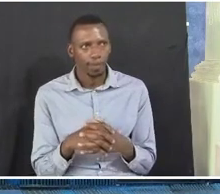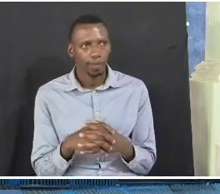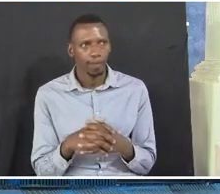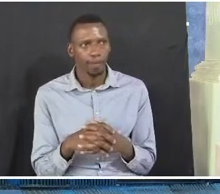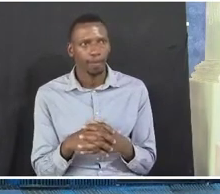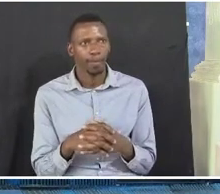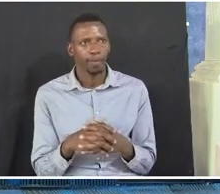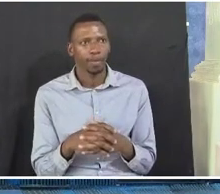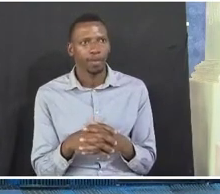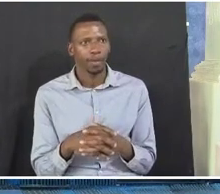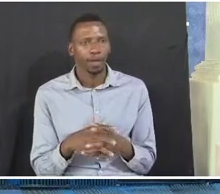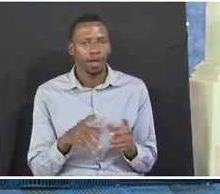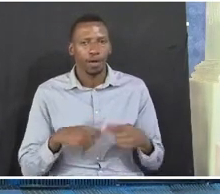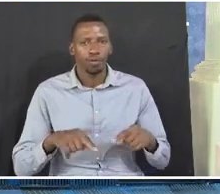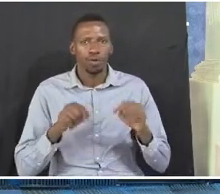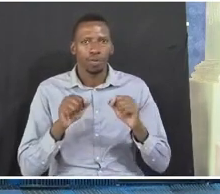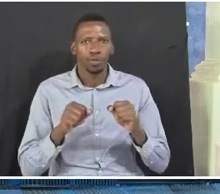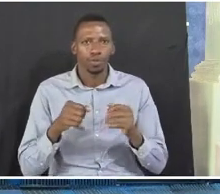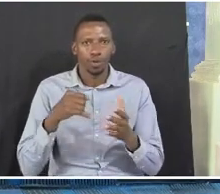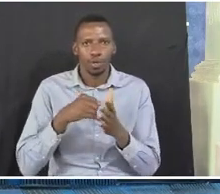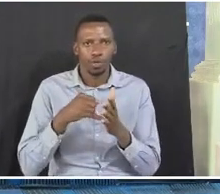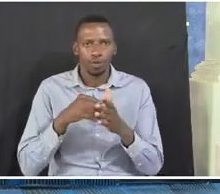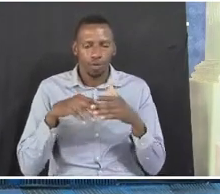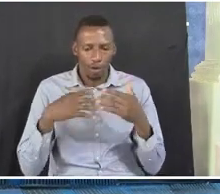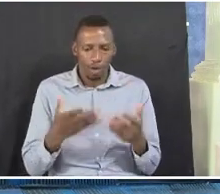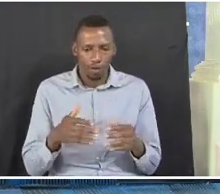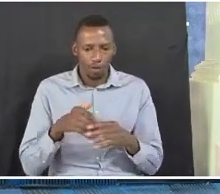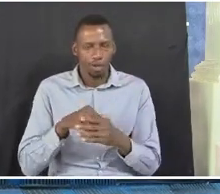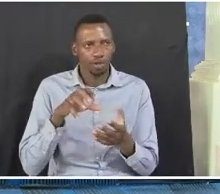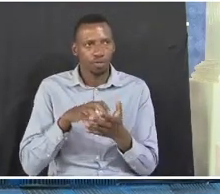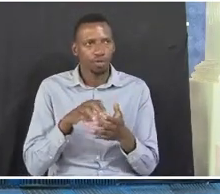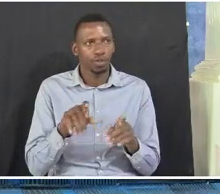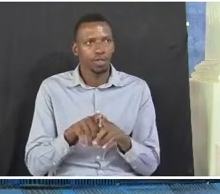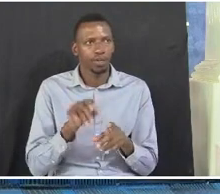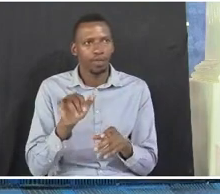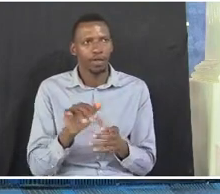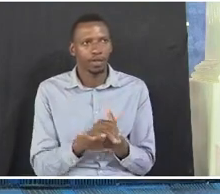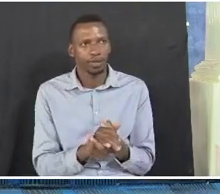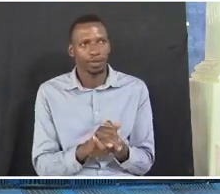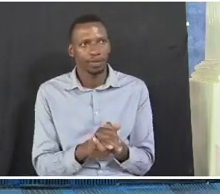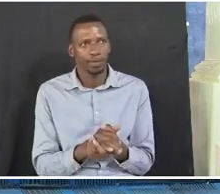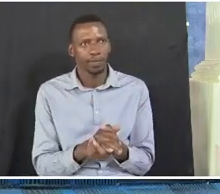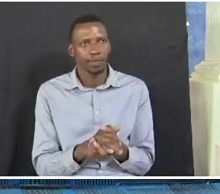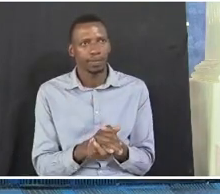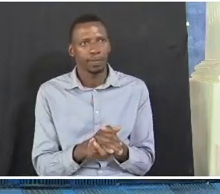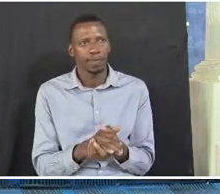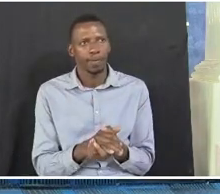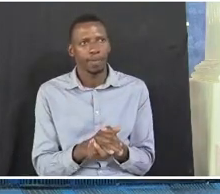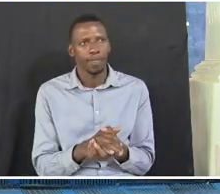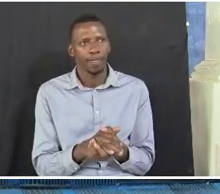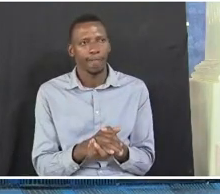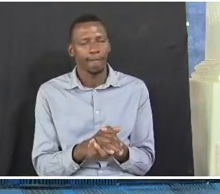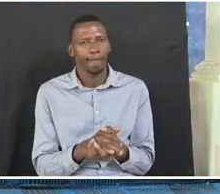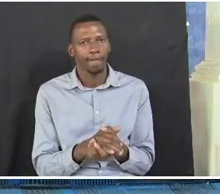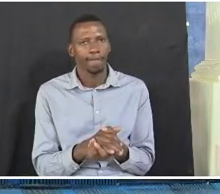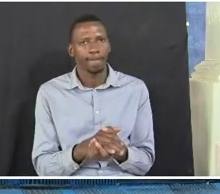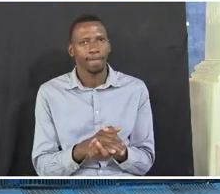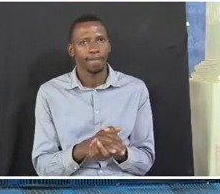How can we get involved in such a situation? How, dear people of God?